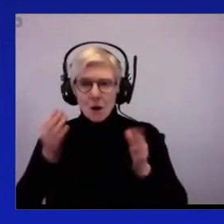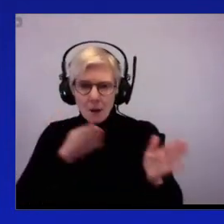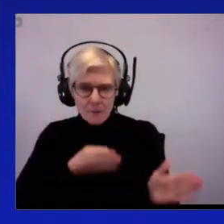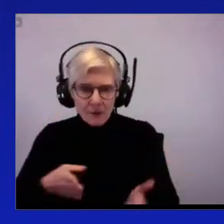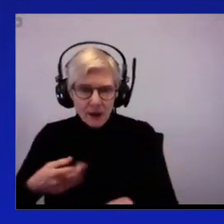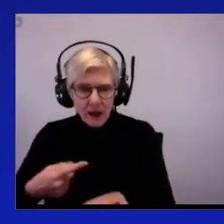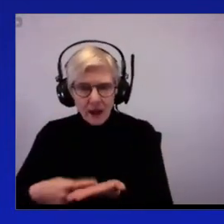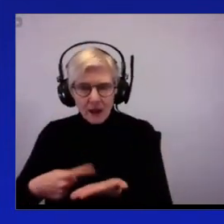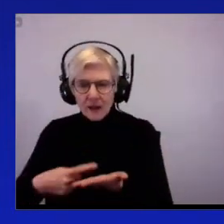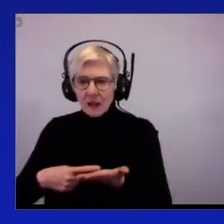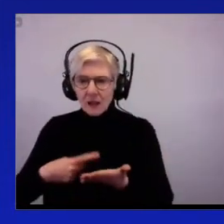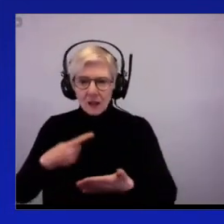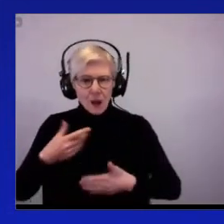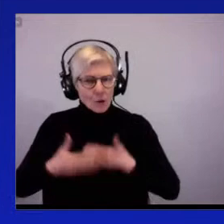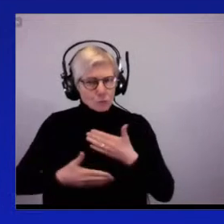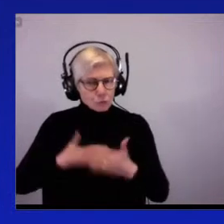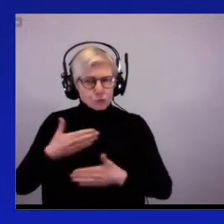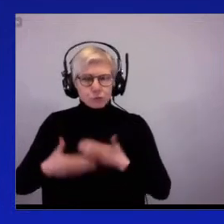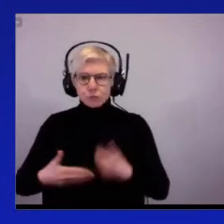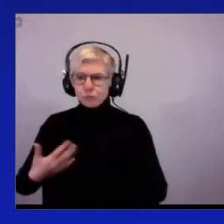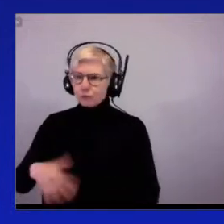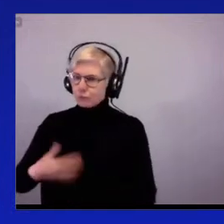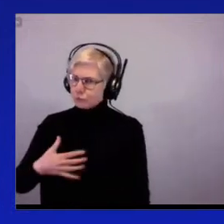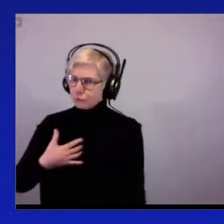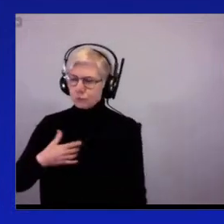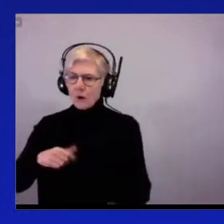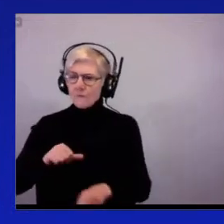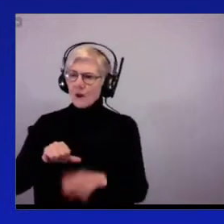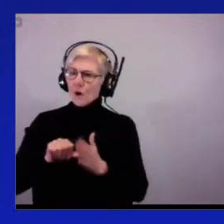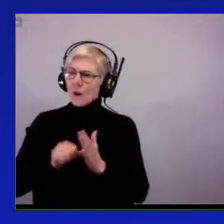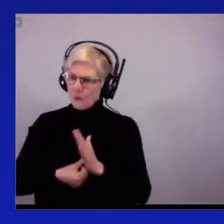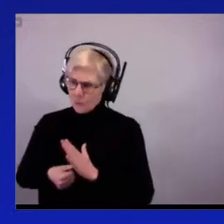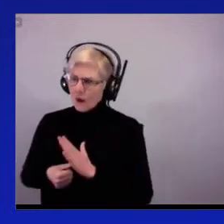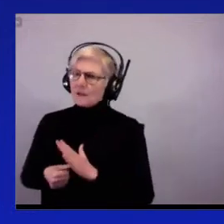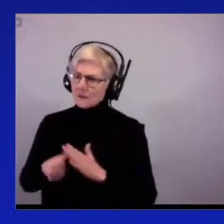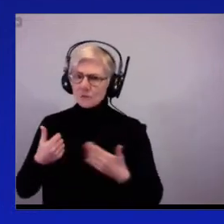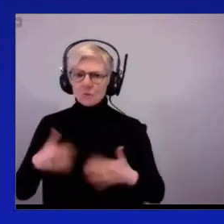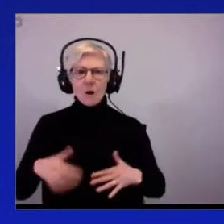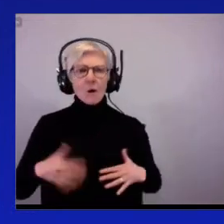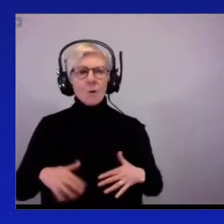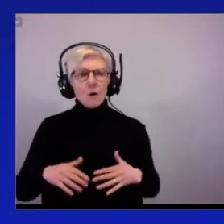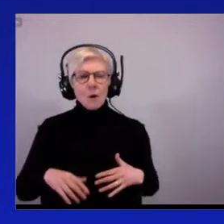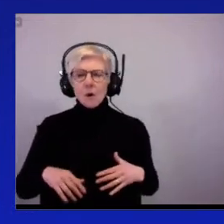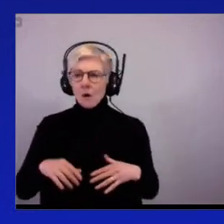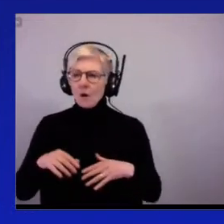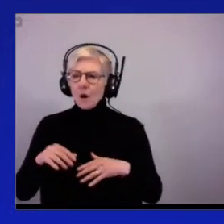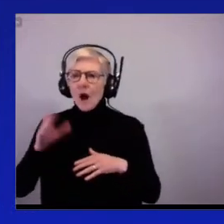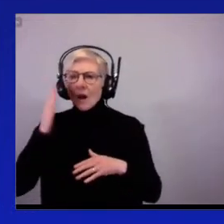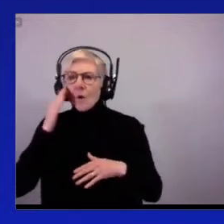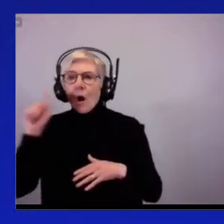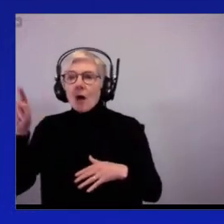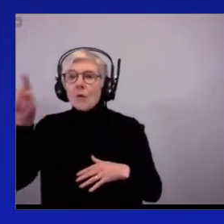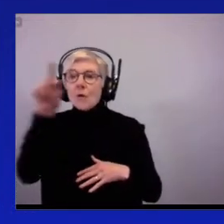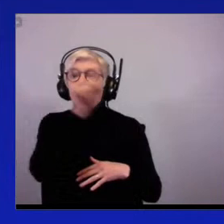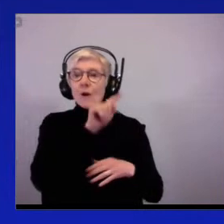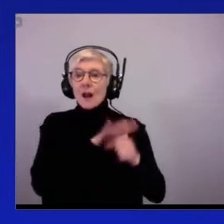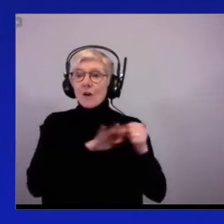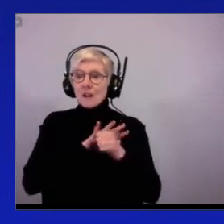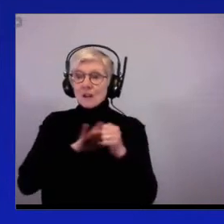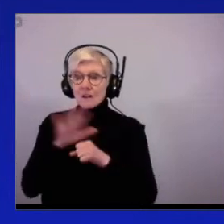into logistics by Ottawa Public Health in the city. I know in other jurisdictions we've heard about challenges in terms of